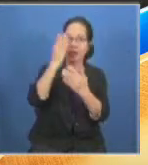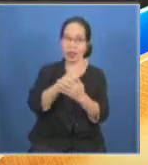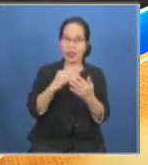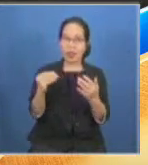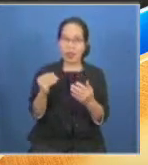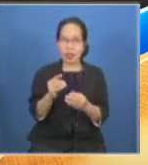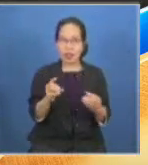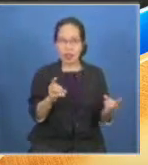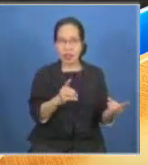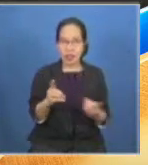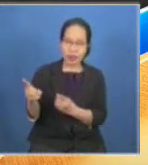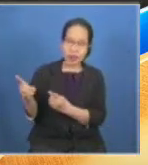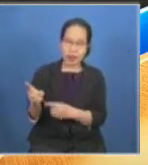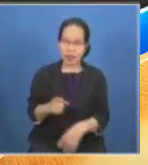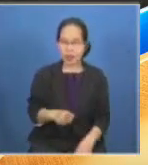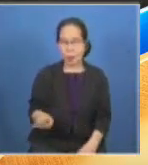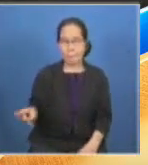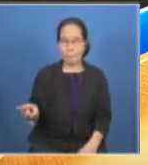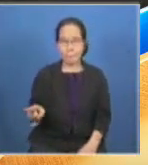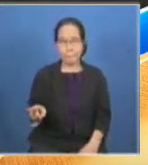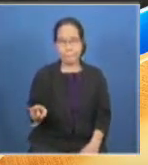them.